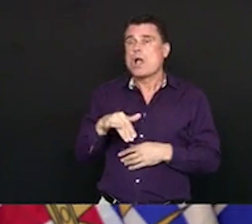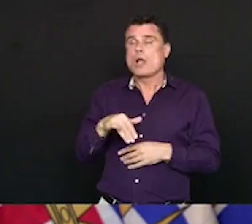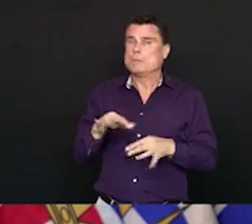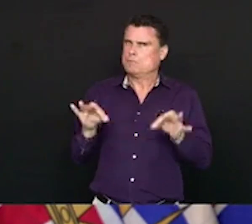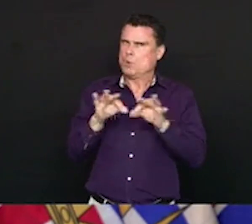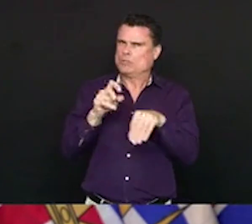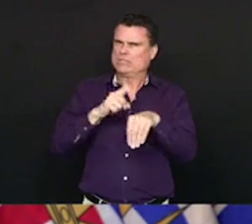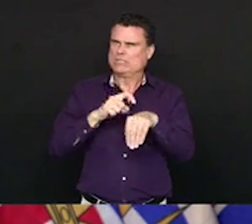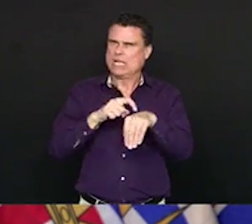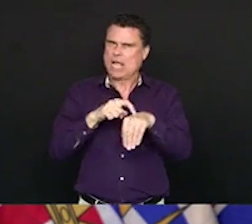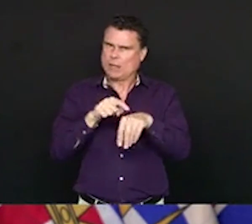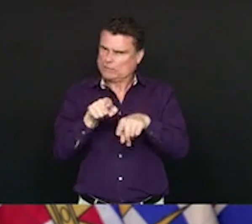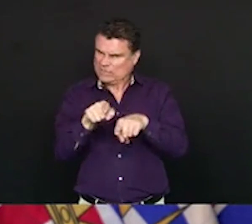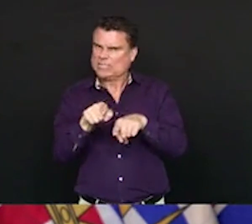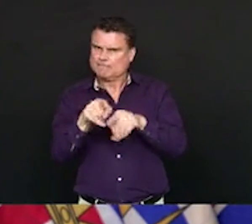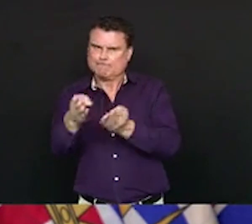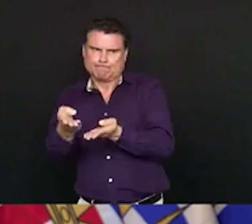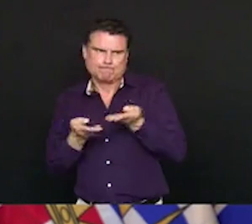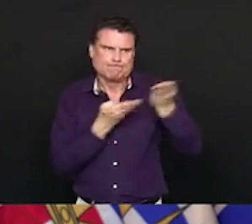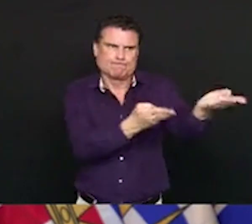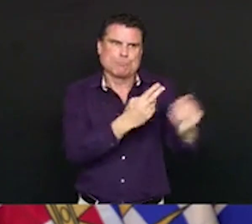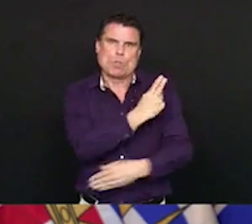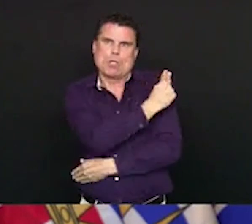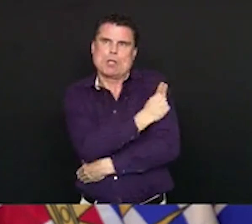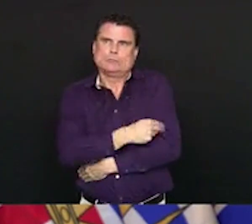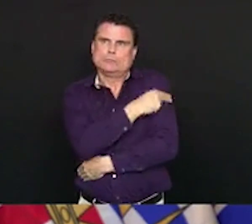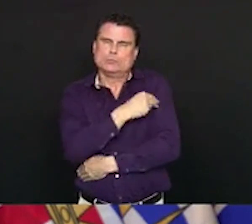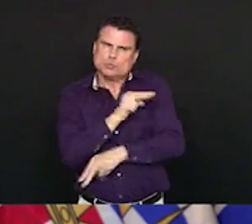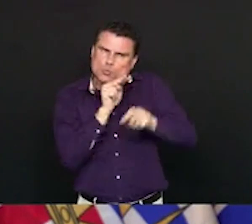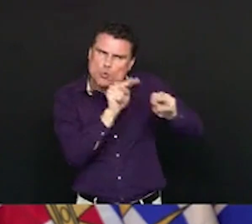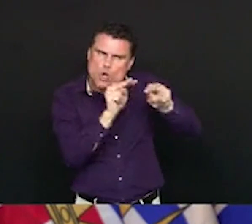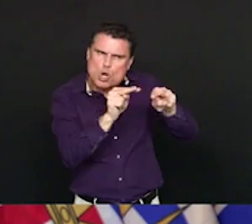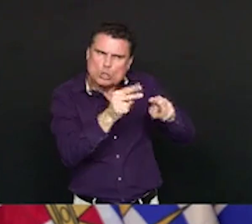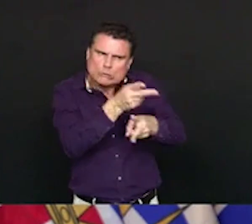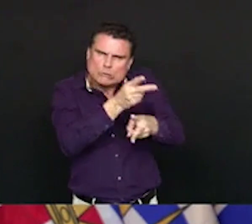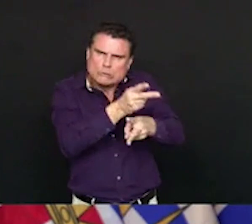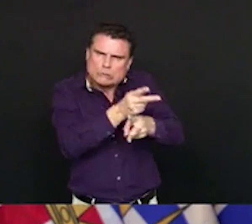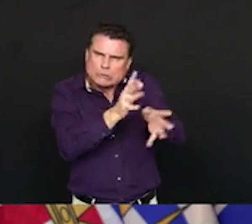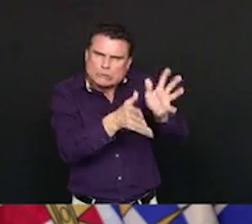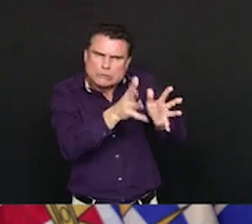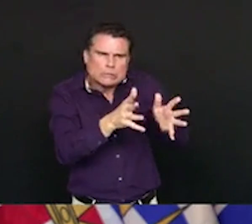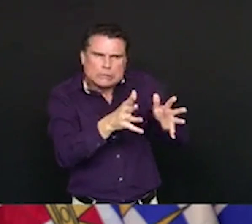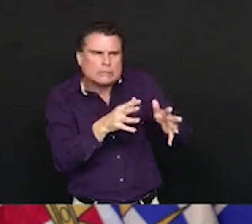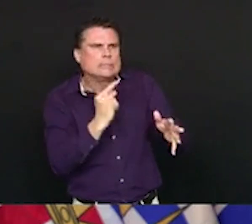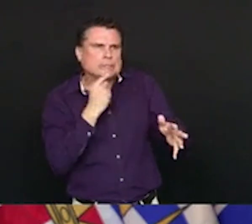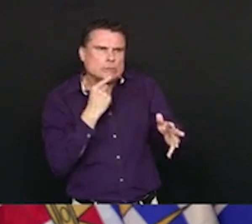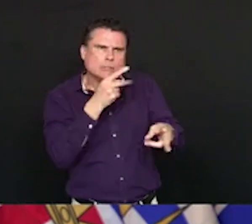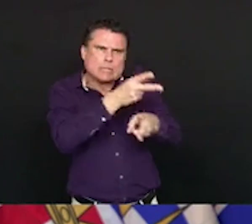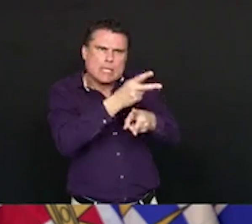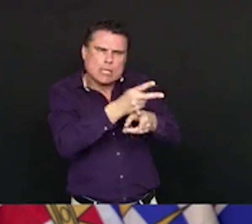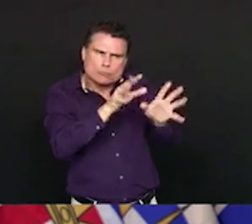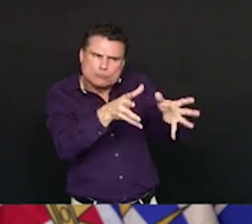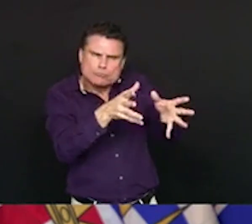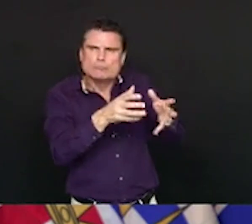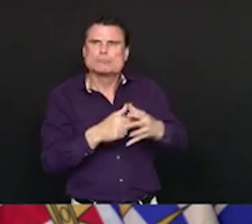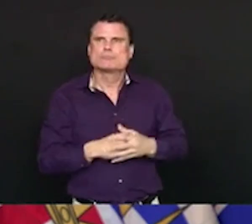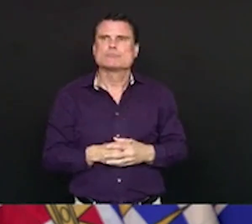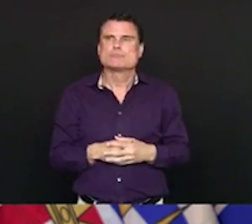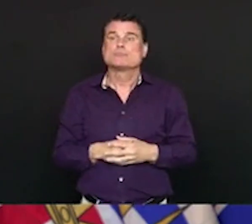critical care if needed. So that's one of the things. The other one is we're making sure our algorithms for who can